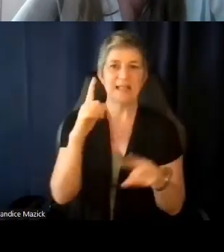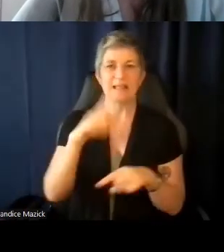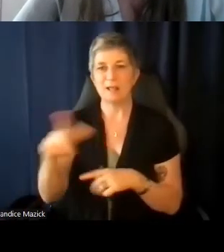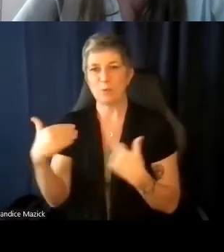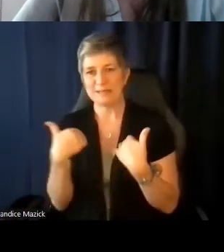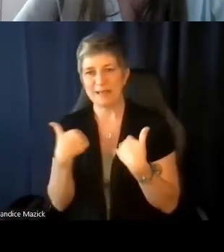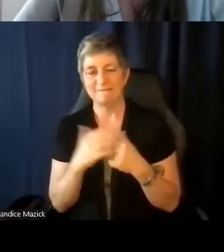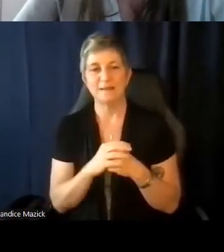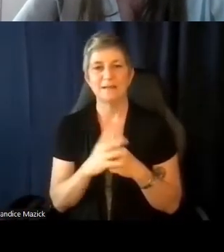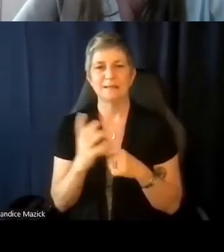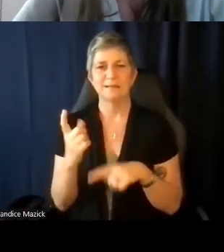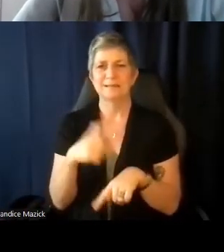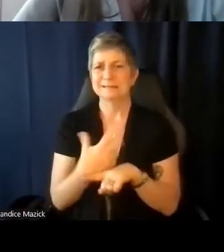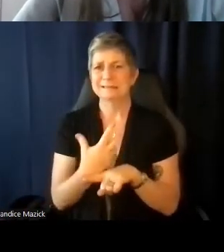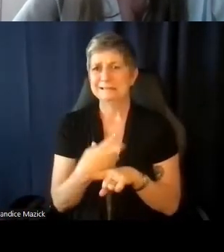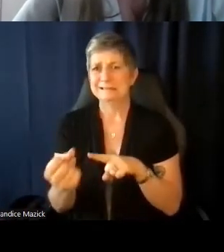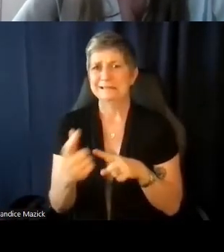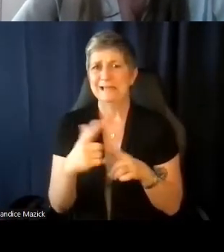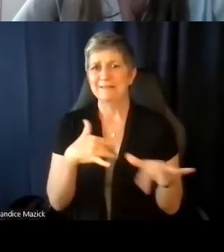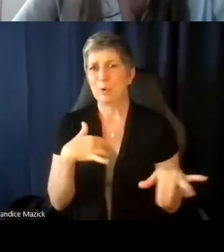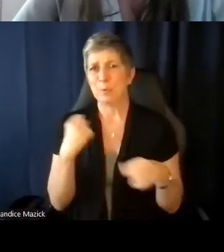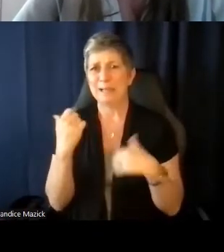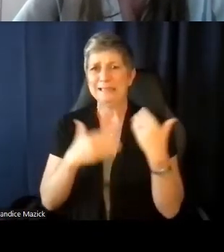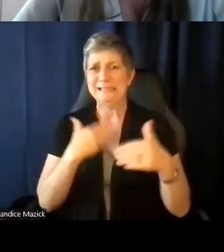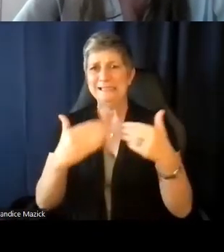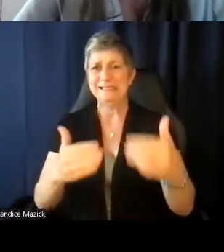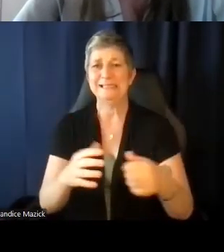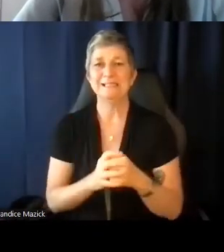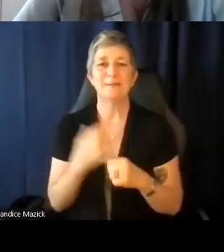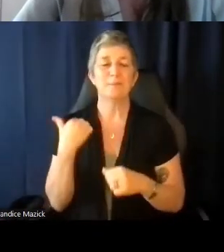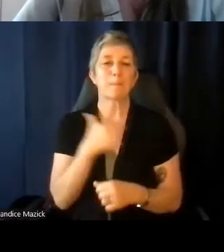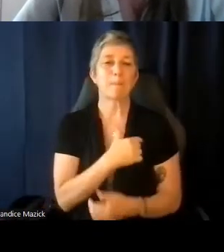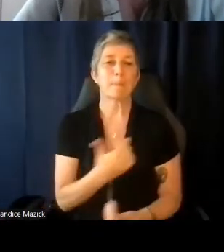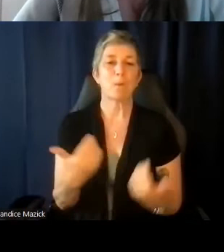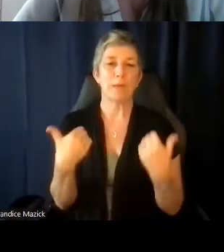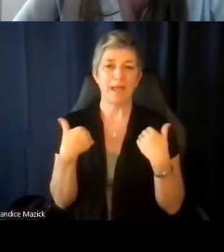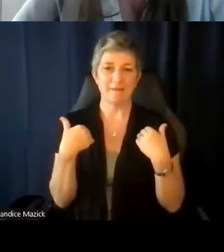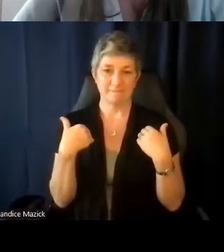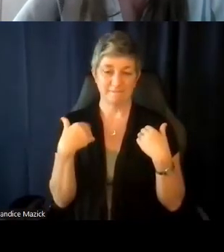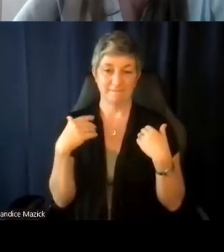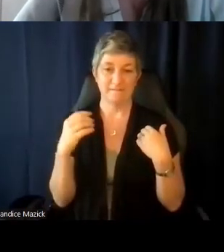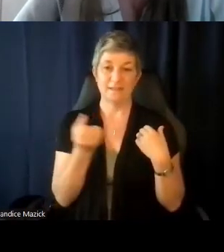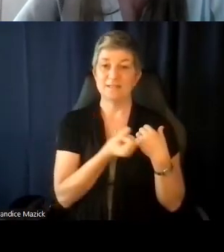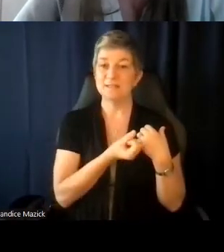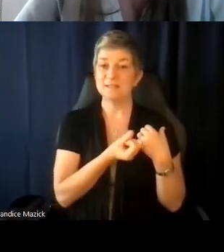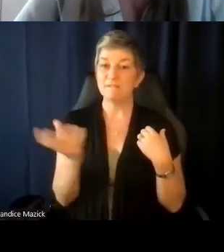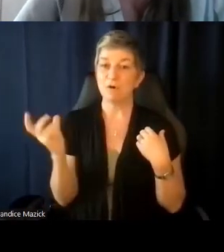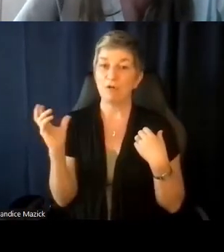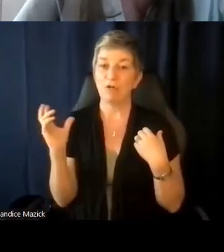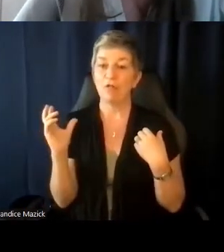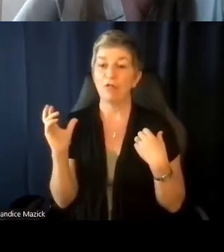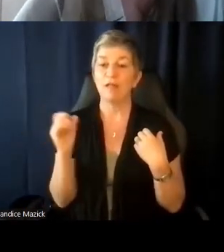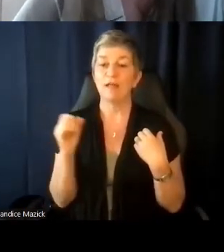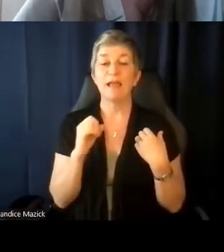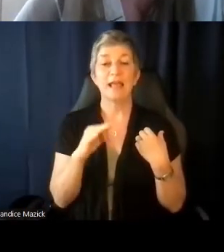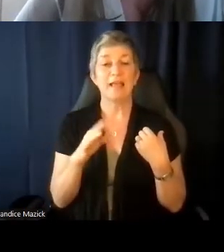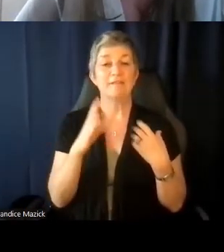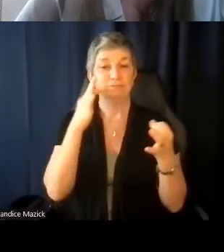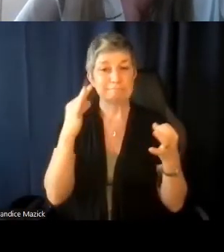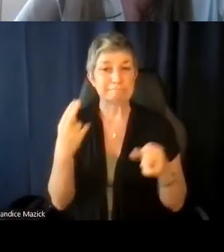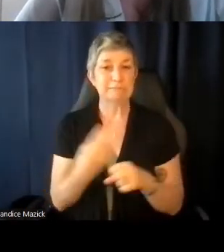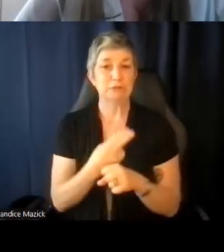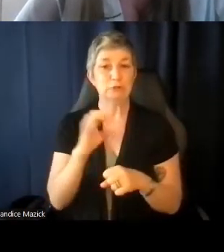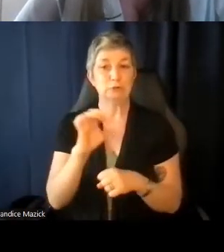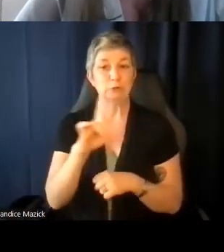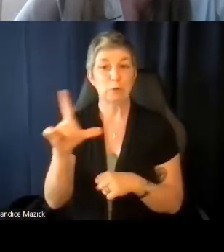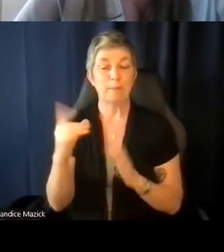I'm running out of time, so I'm going to have to go quickly here. Now, we have a number of, if you do choose to use criminal record